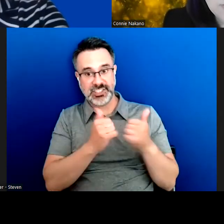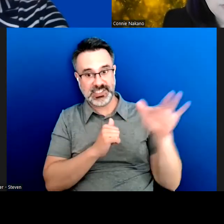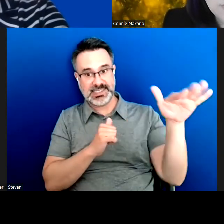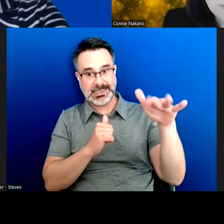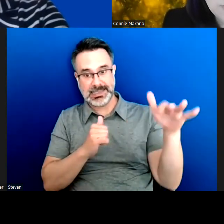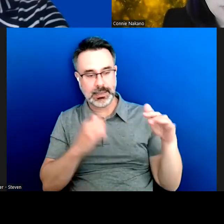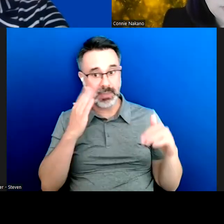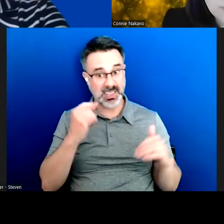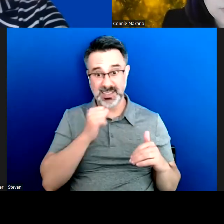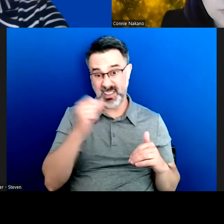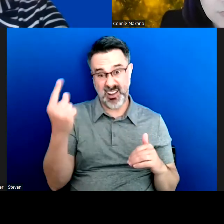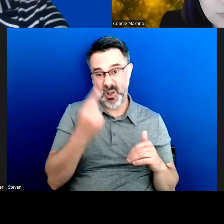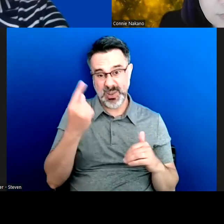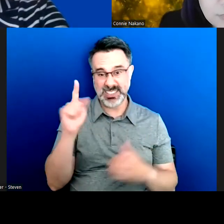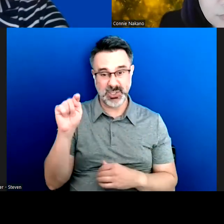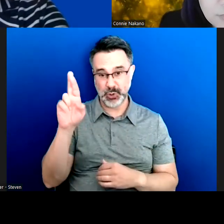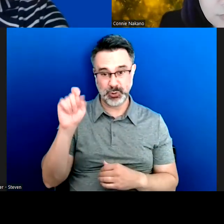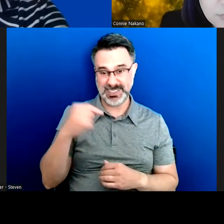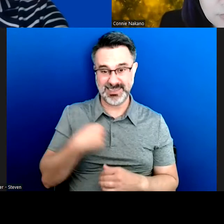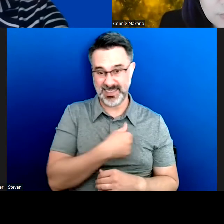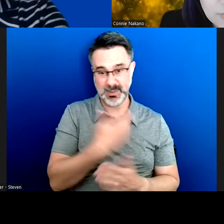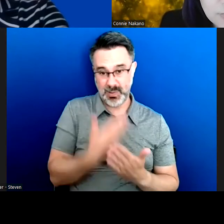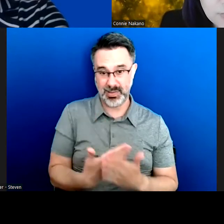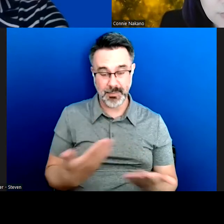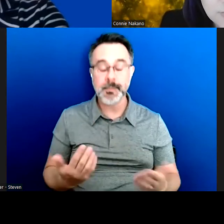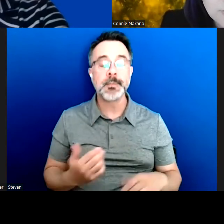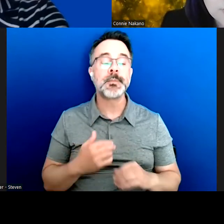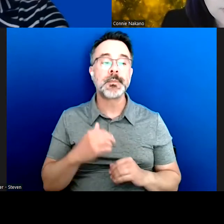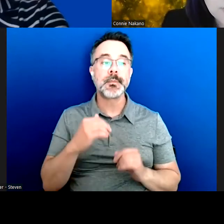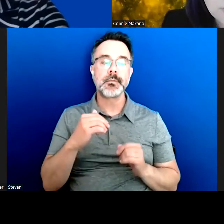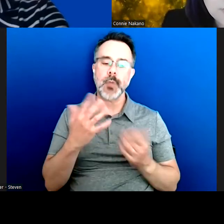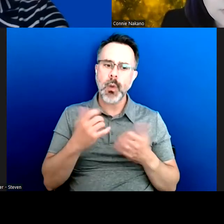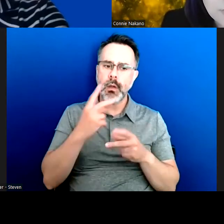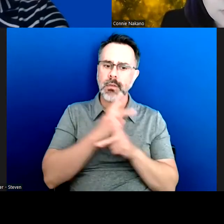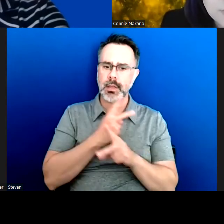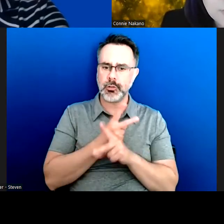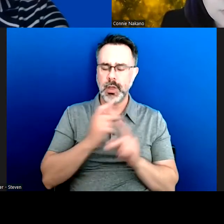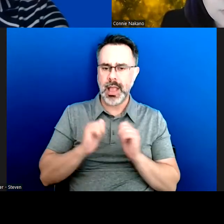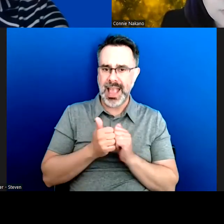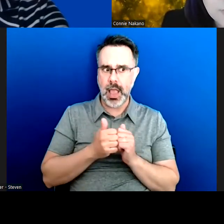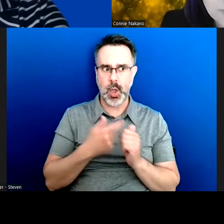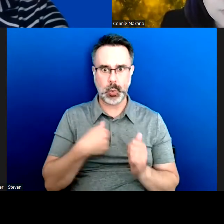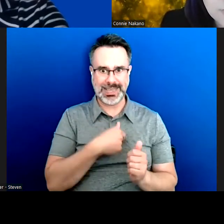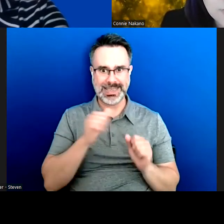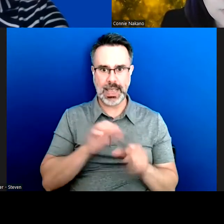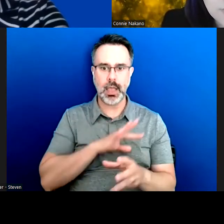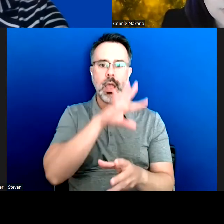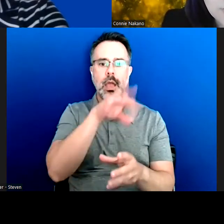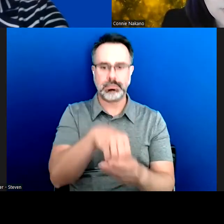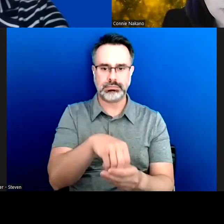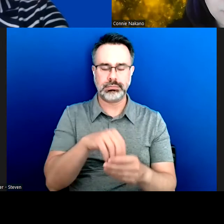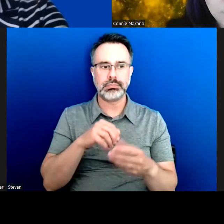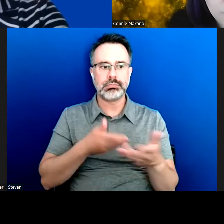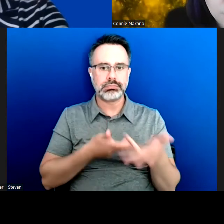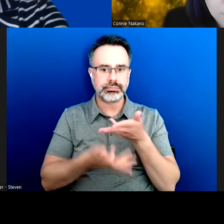been always good to us. So want to figure out how we get more deeply engaged in this work that you guys are doing and get that information spread